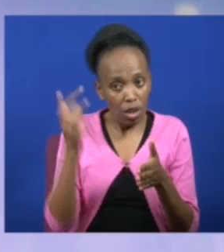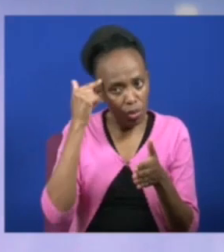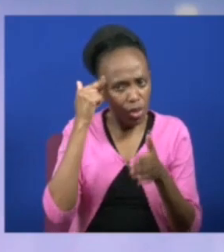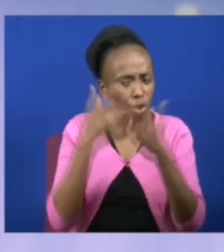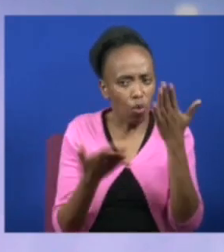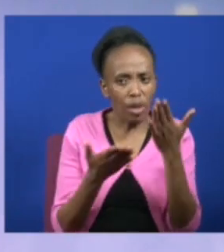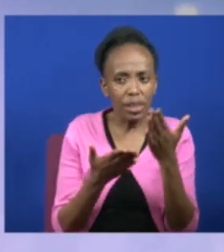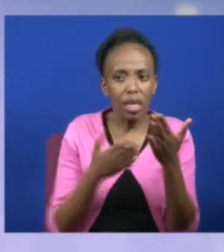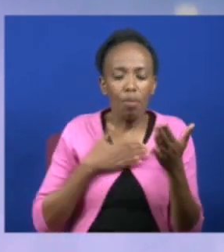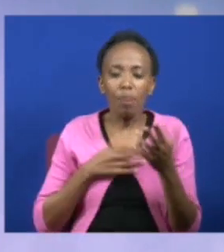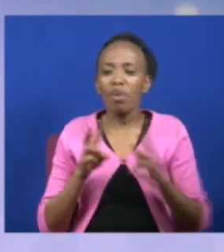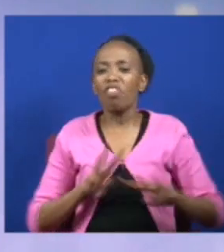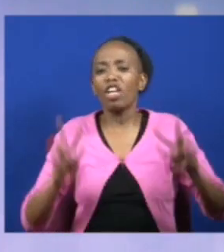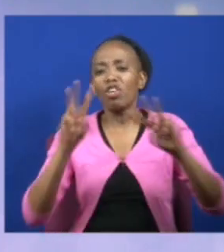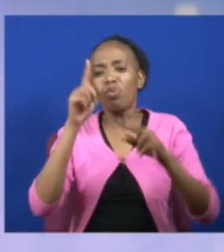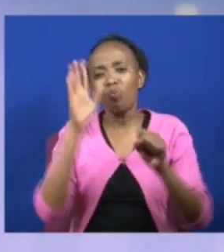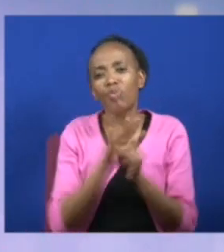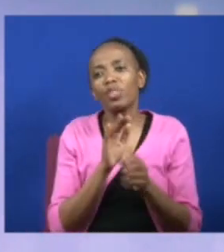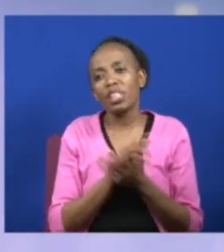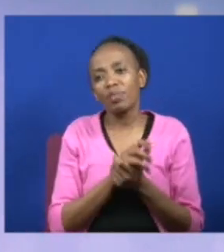do you think I value most?